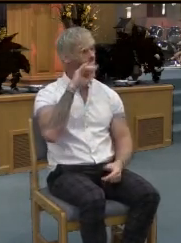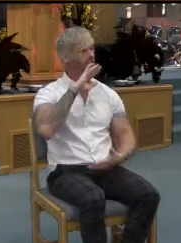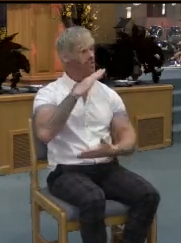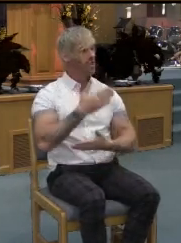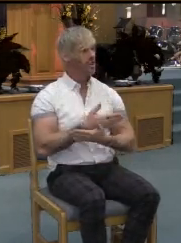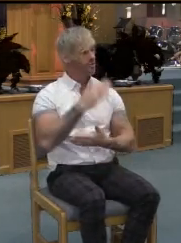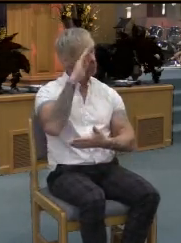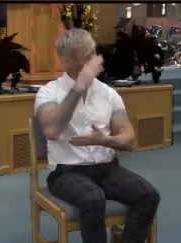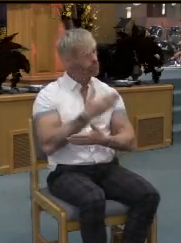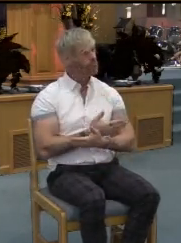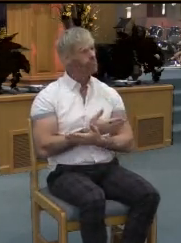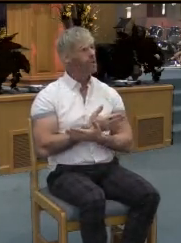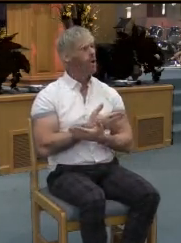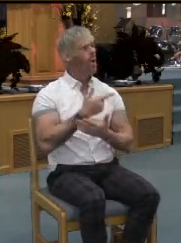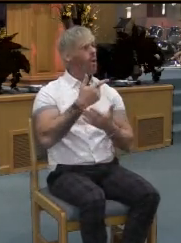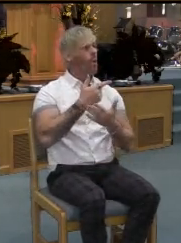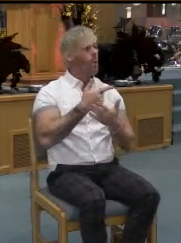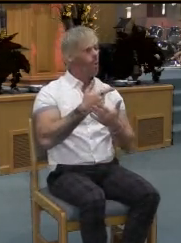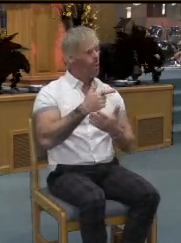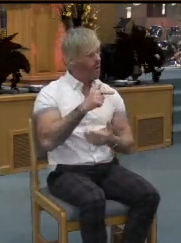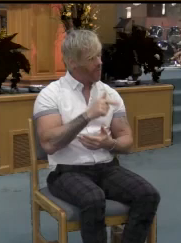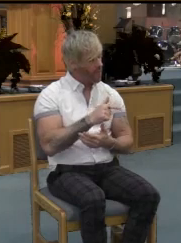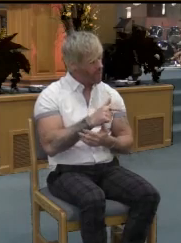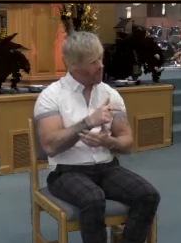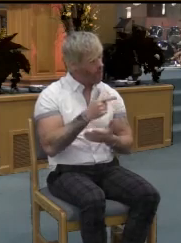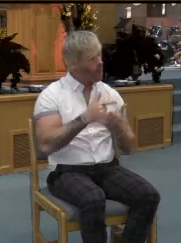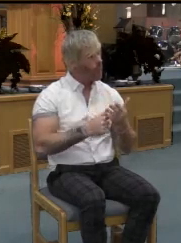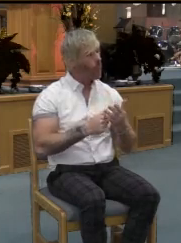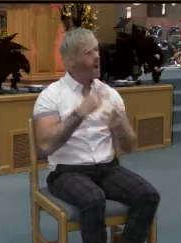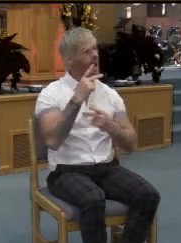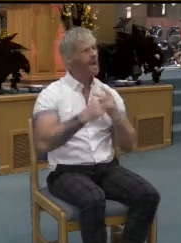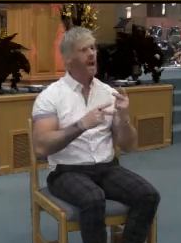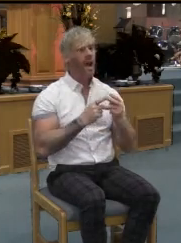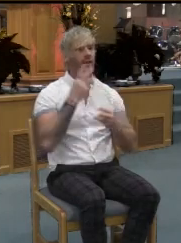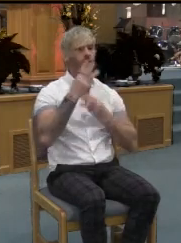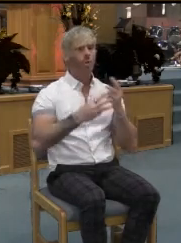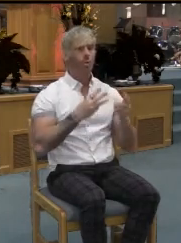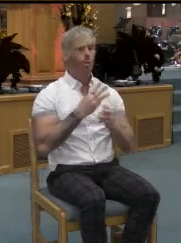what kind of a world are they going to inherit?